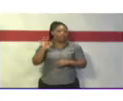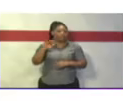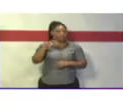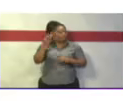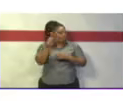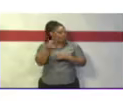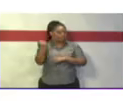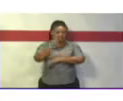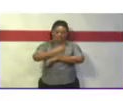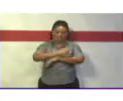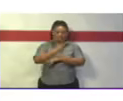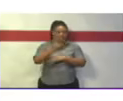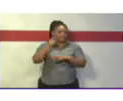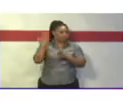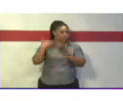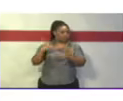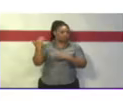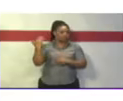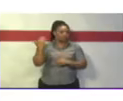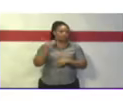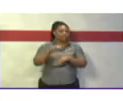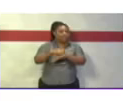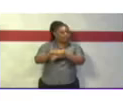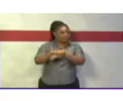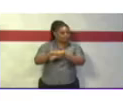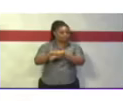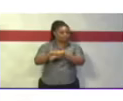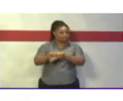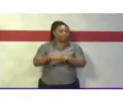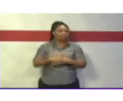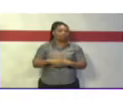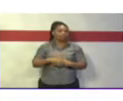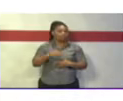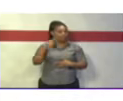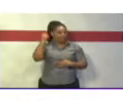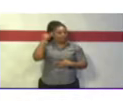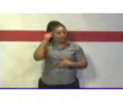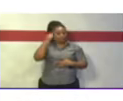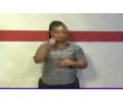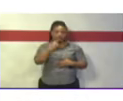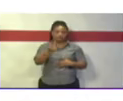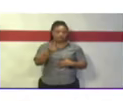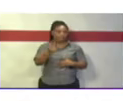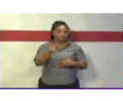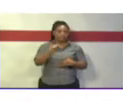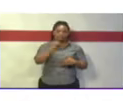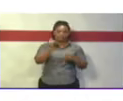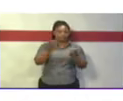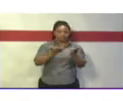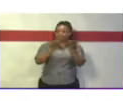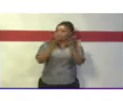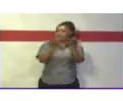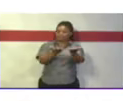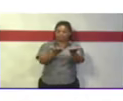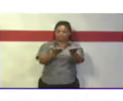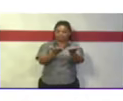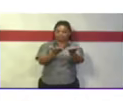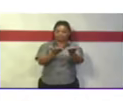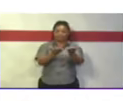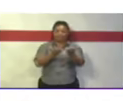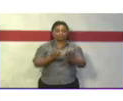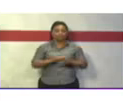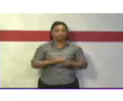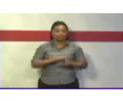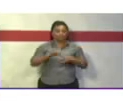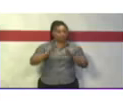government's advisory team, the Joint Committee on Vaccination, said that they don't recommend the mass vaccinations of children between